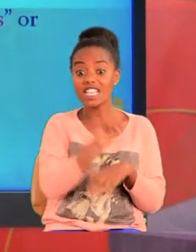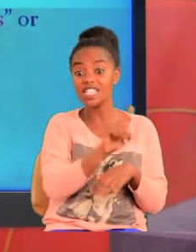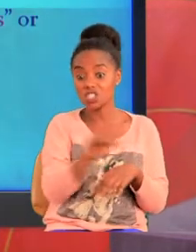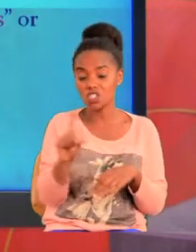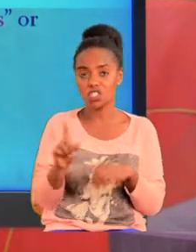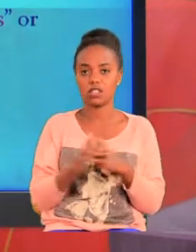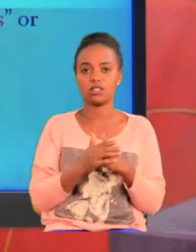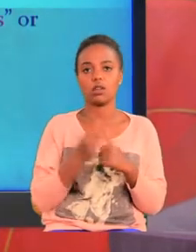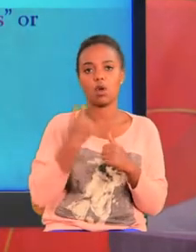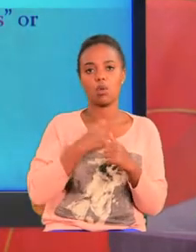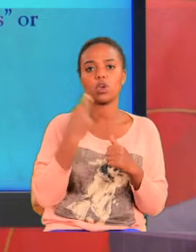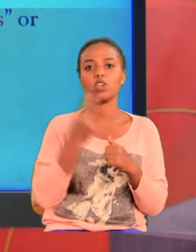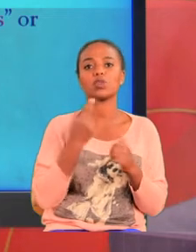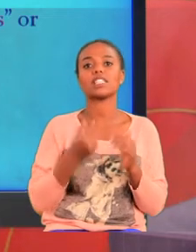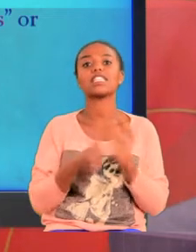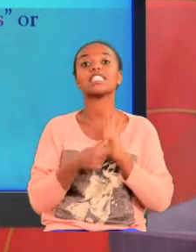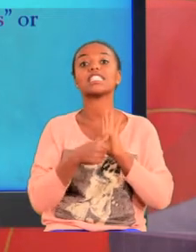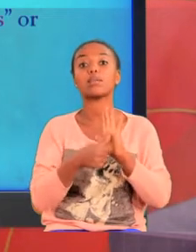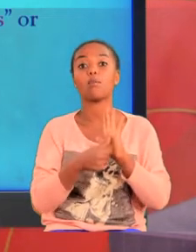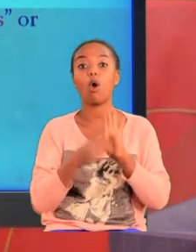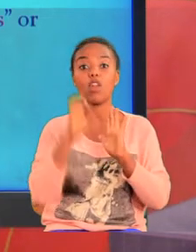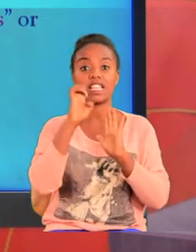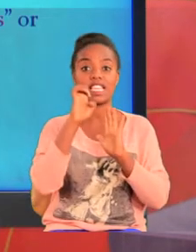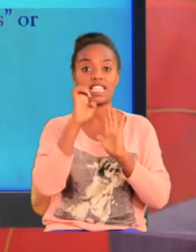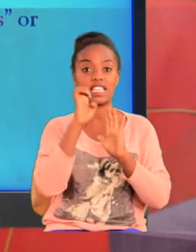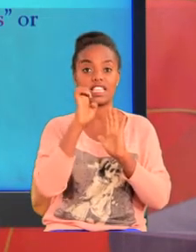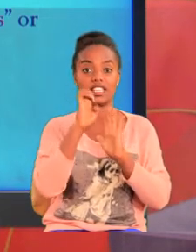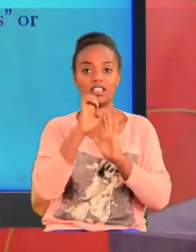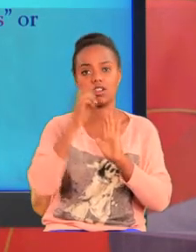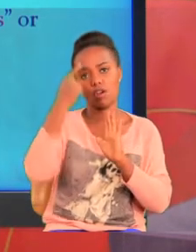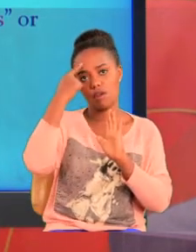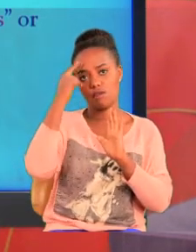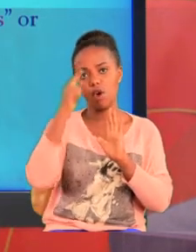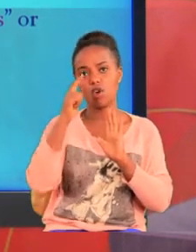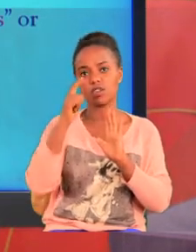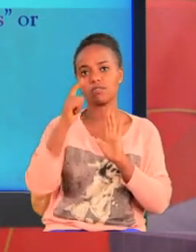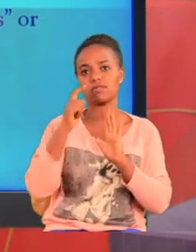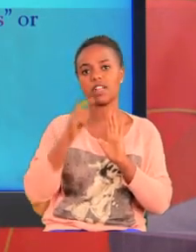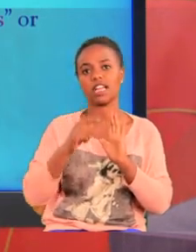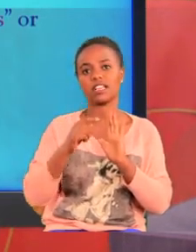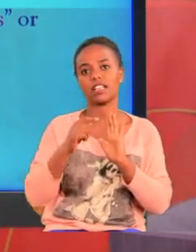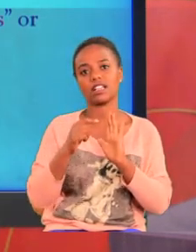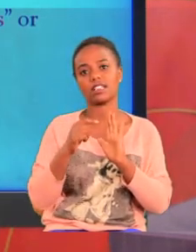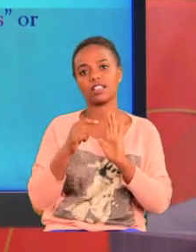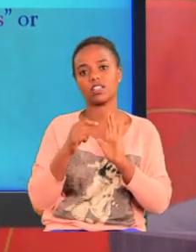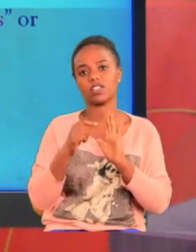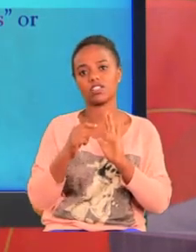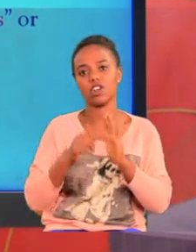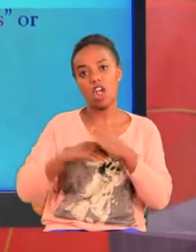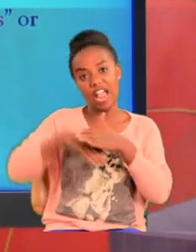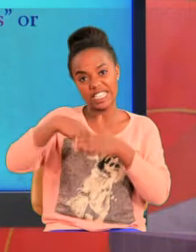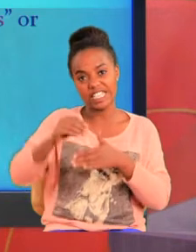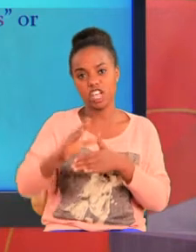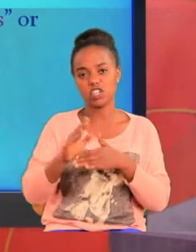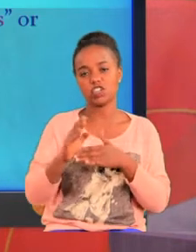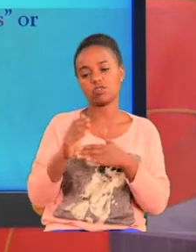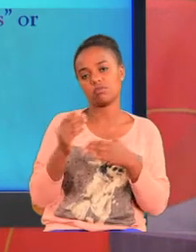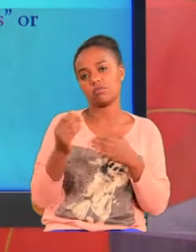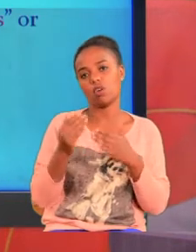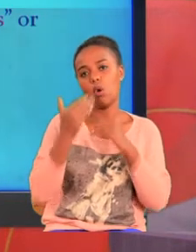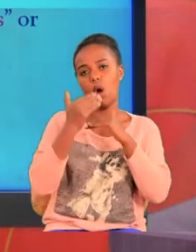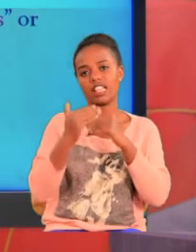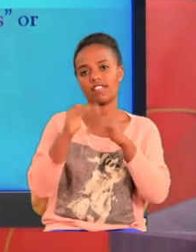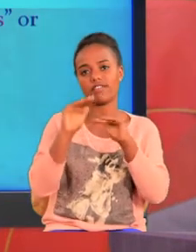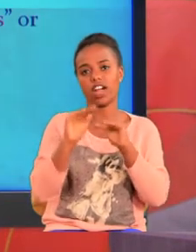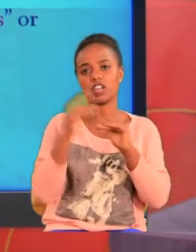We use a symbol, this symbol, for existential quantifier. For existential quantifier, we use